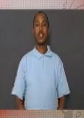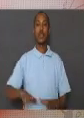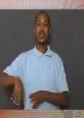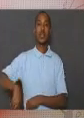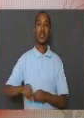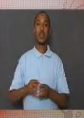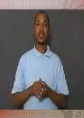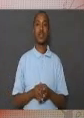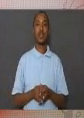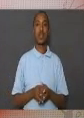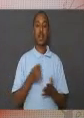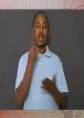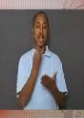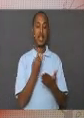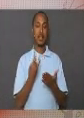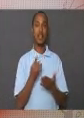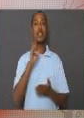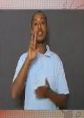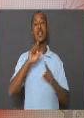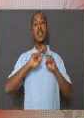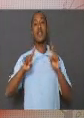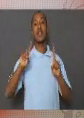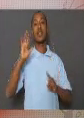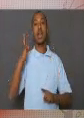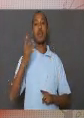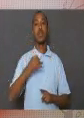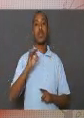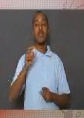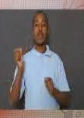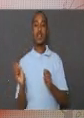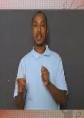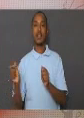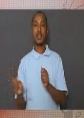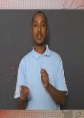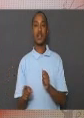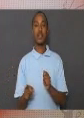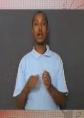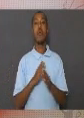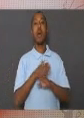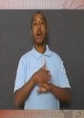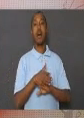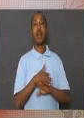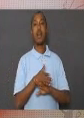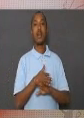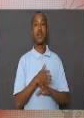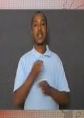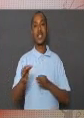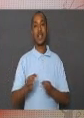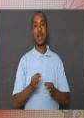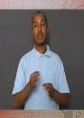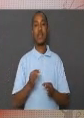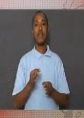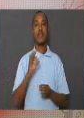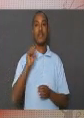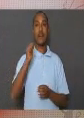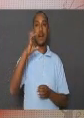Students, list 3 different types of fertilizer. Then, describe the factors